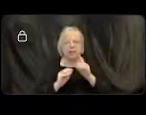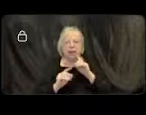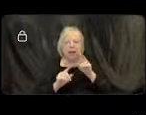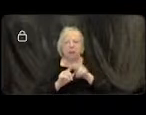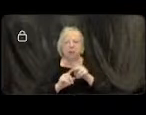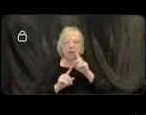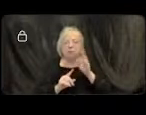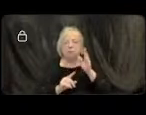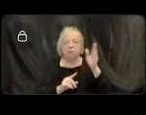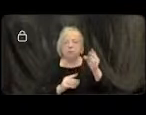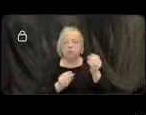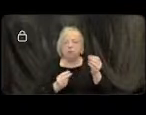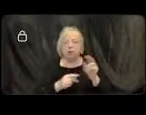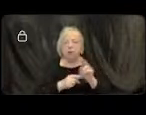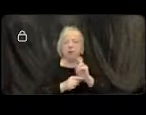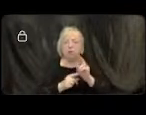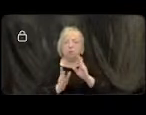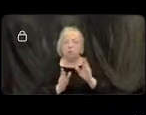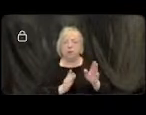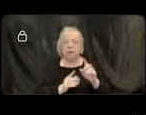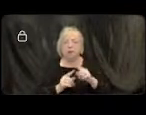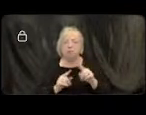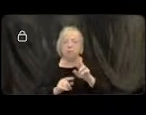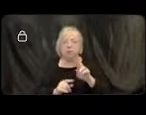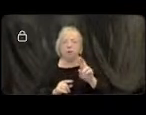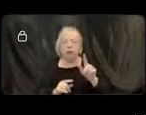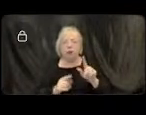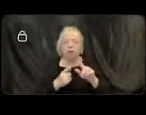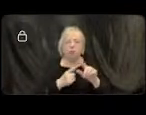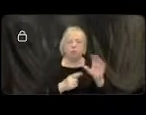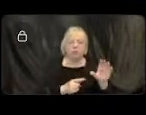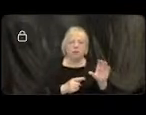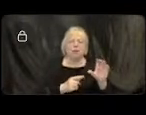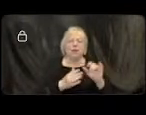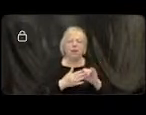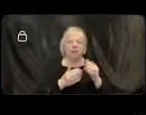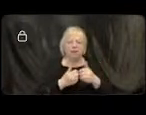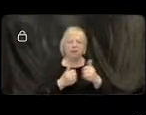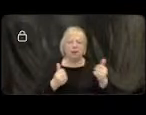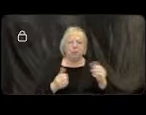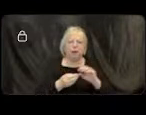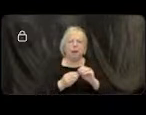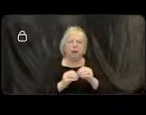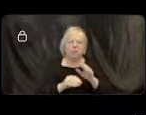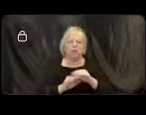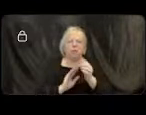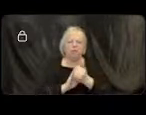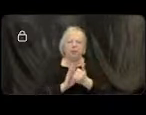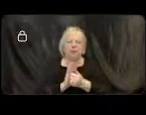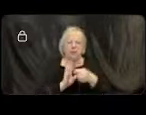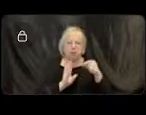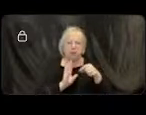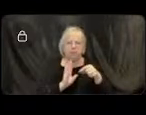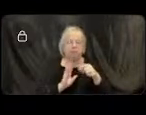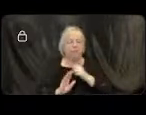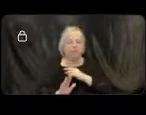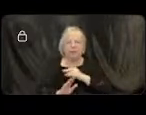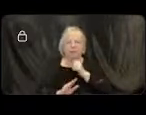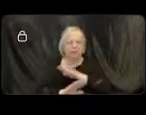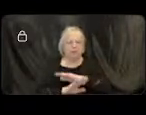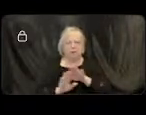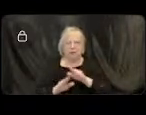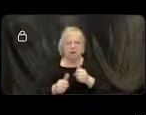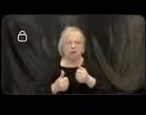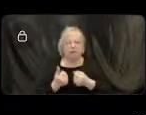future land use plan from RL to C, commercial, is a separate item on this agenda. Staff is not supportive of the